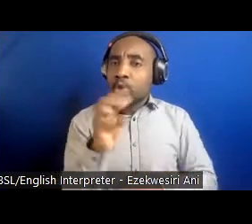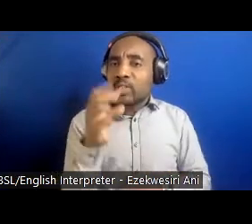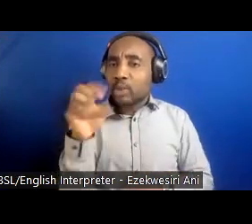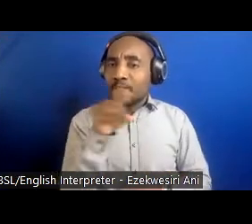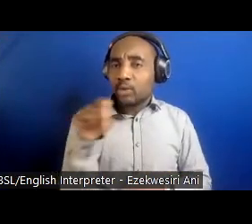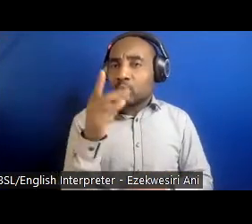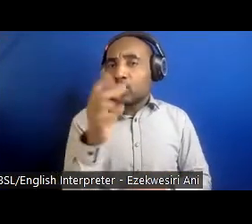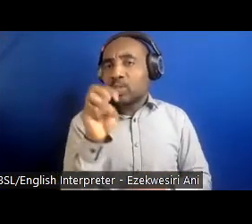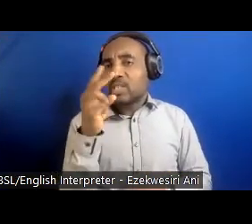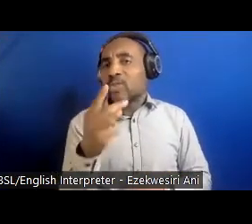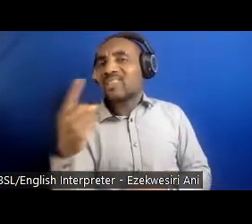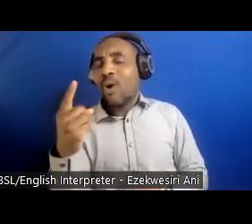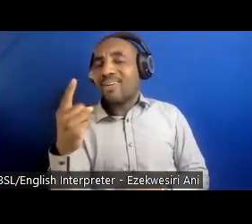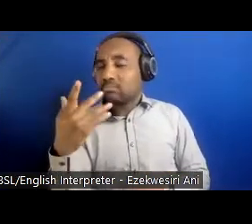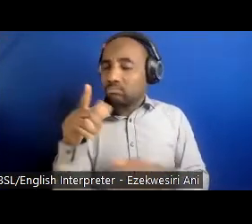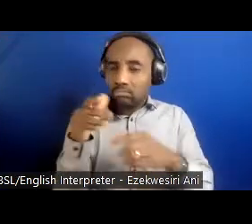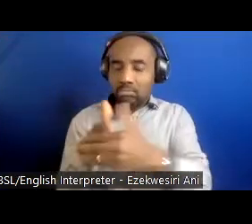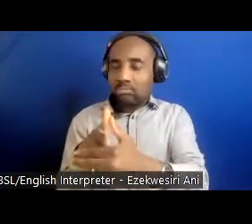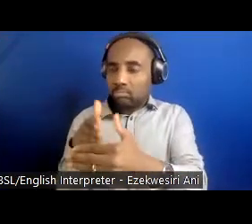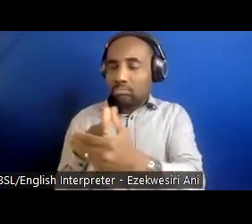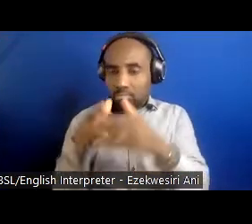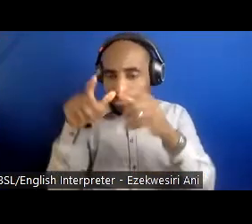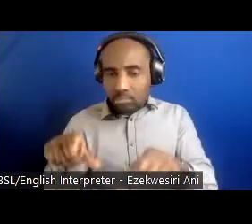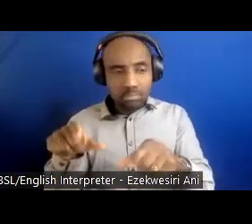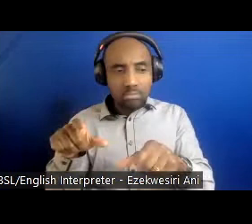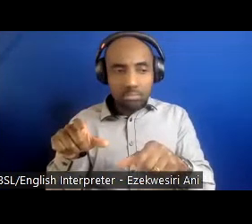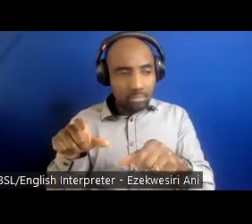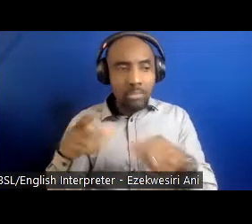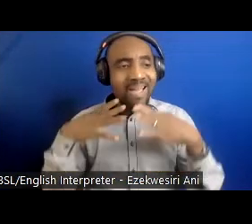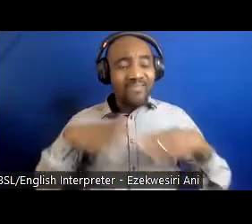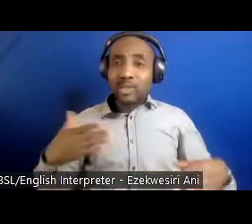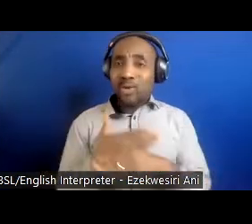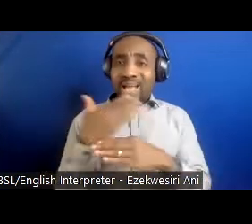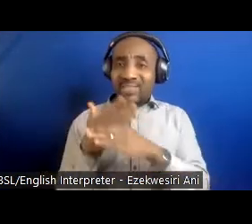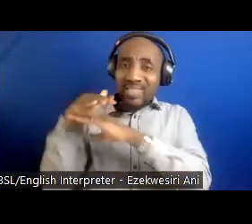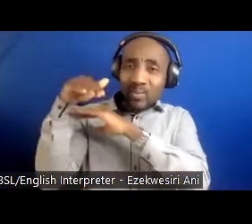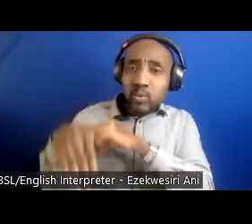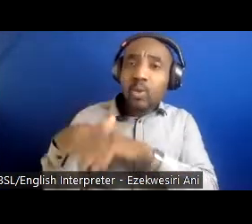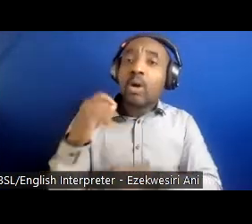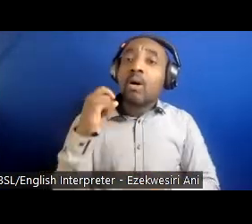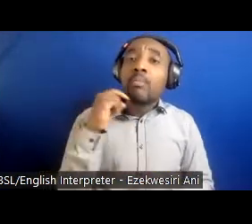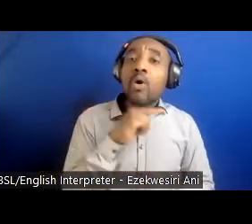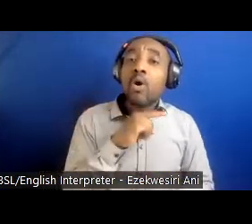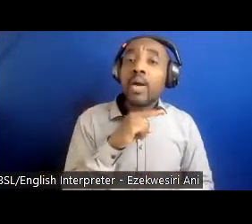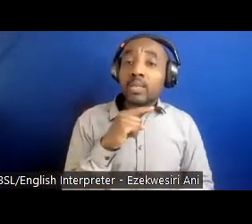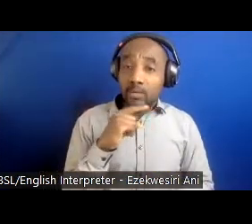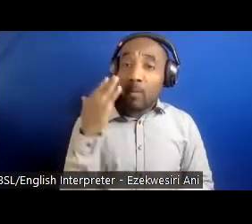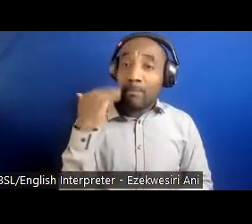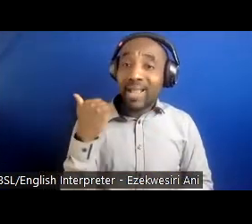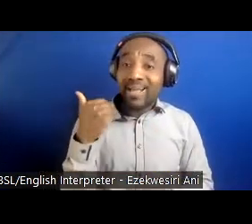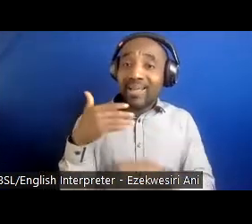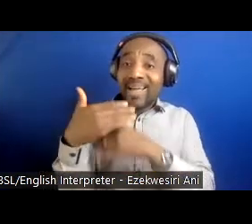21. But overall, the largest drops in physical activity were experienced by boys from Black and Asian communities.